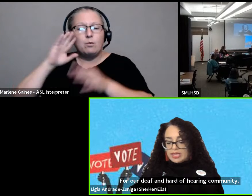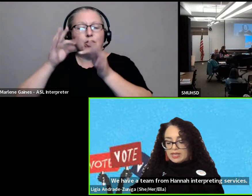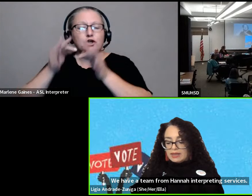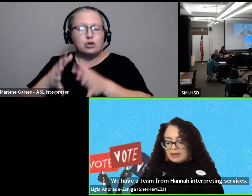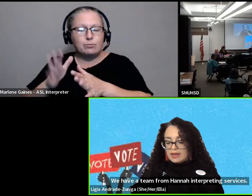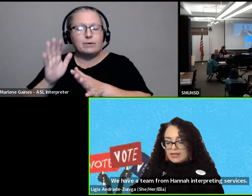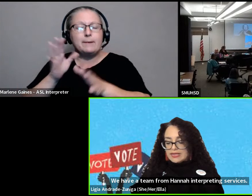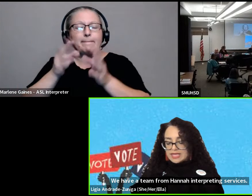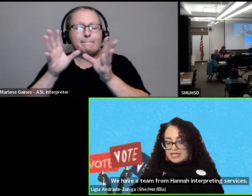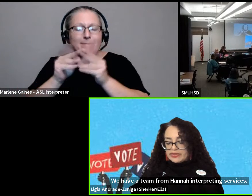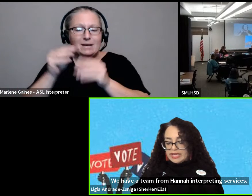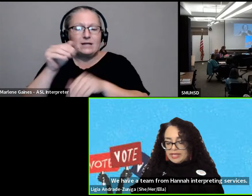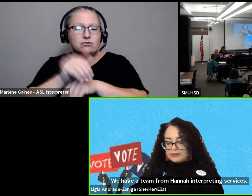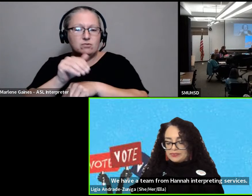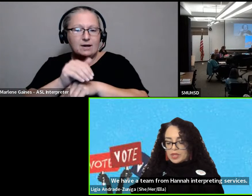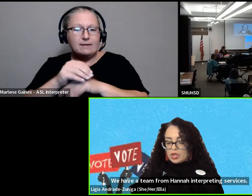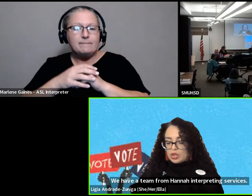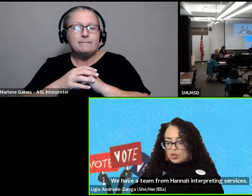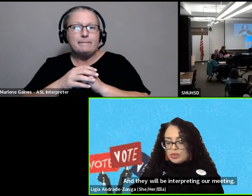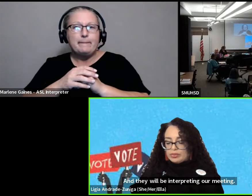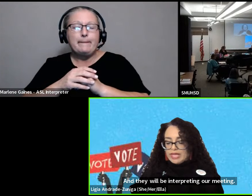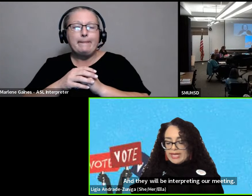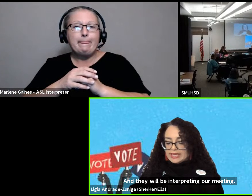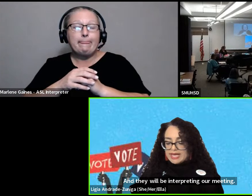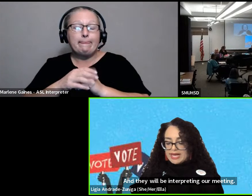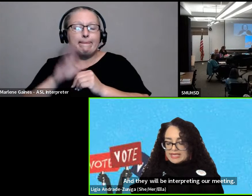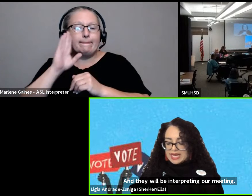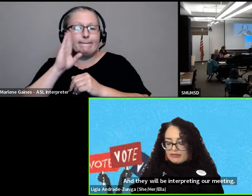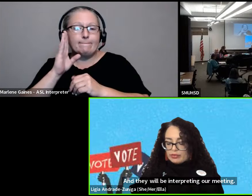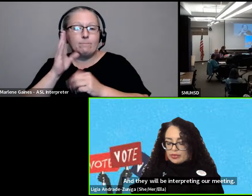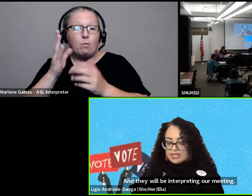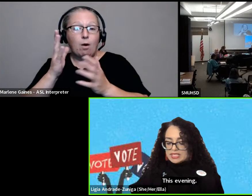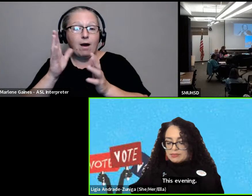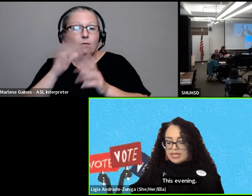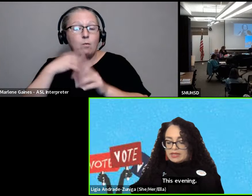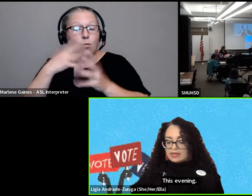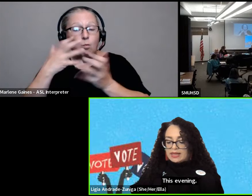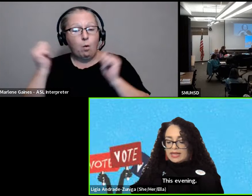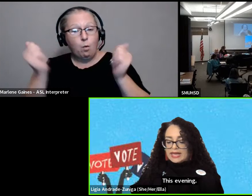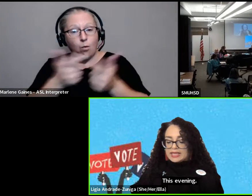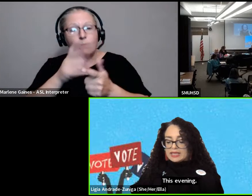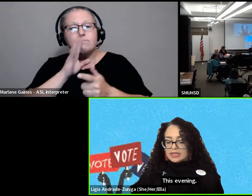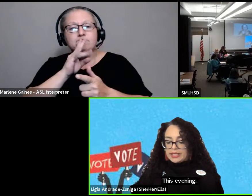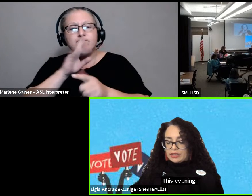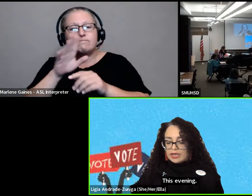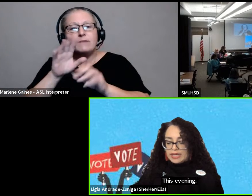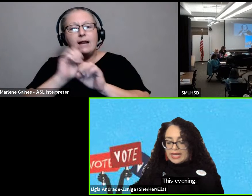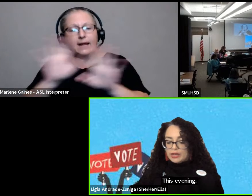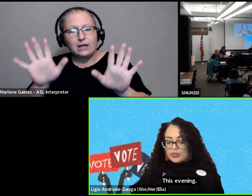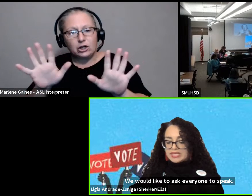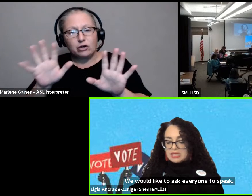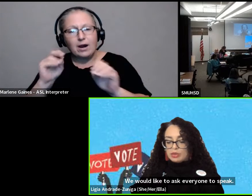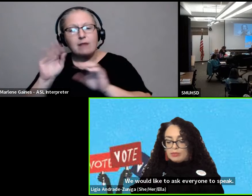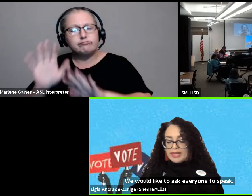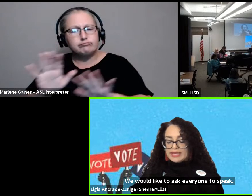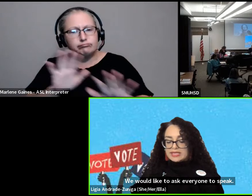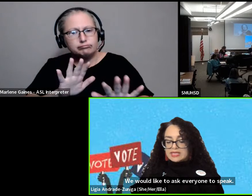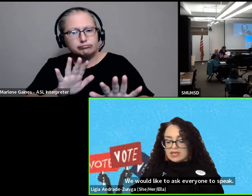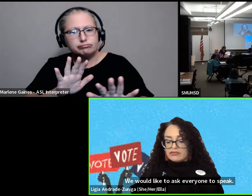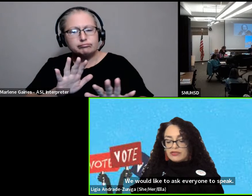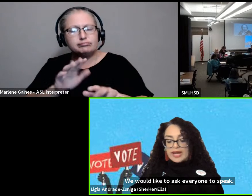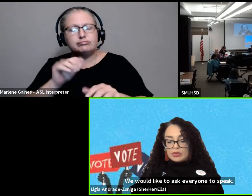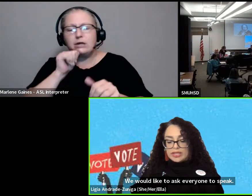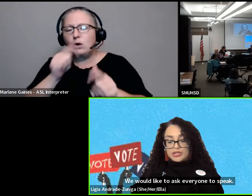our meeting this evening. We would like to ask everyone to speak at a clear and reasonable